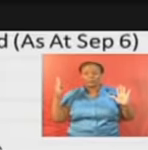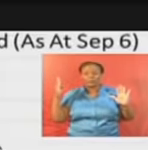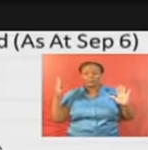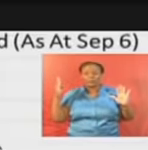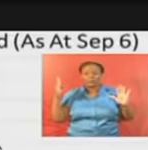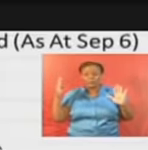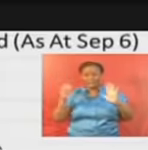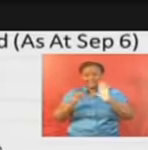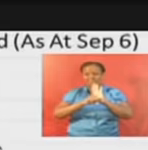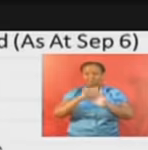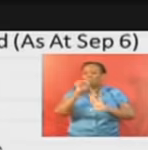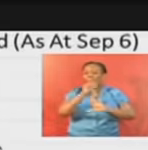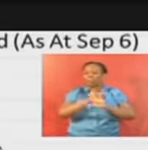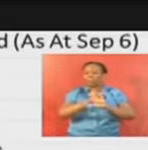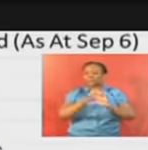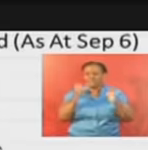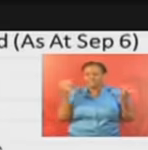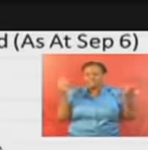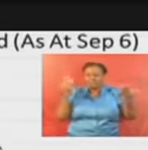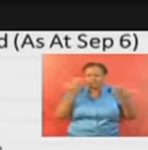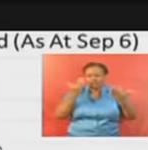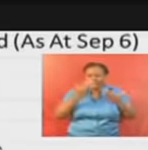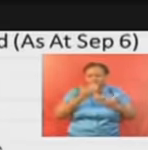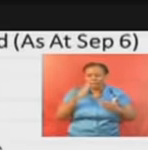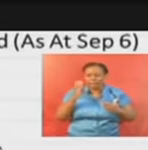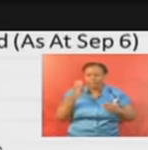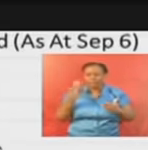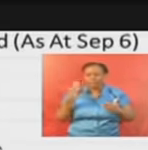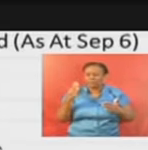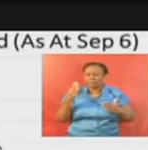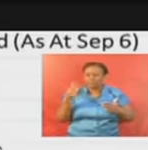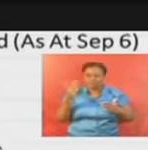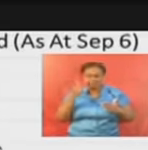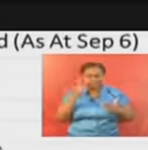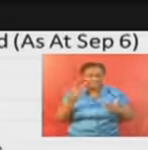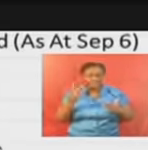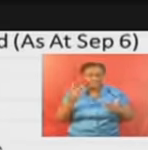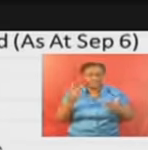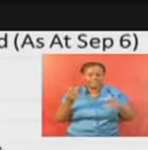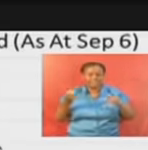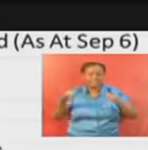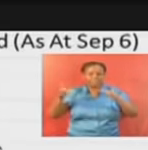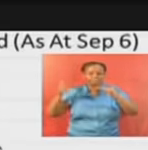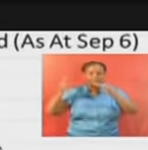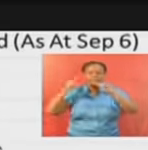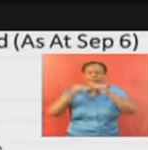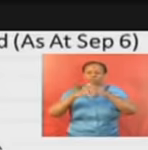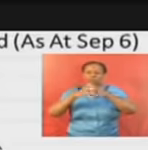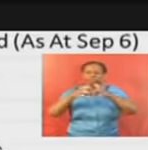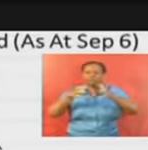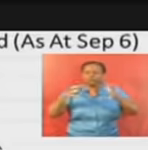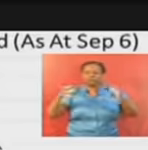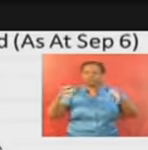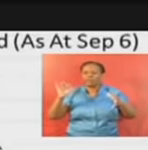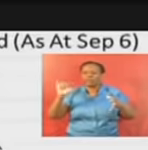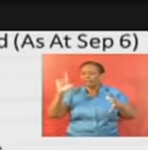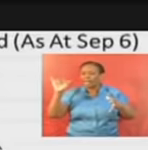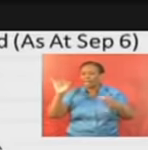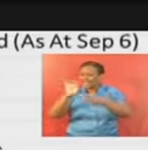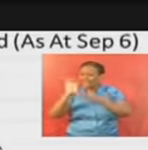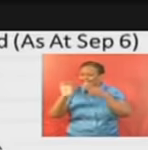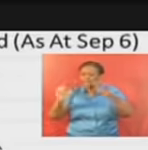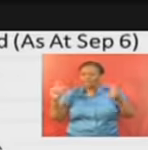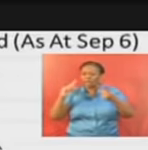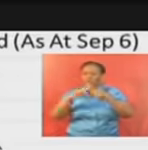navy blue. We do see that there has been a rapid increase from the end of July into August, that the number